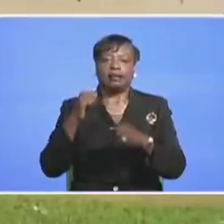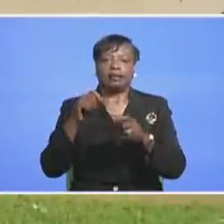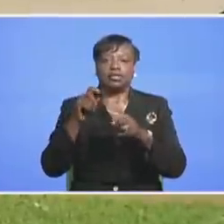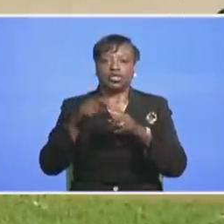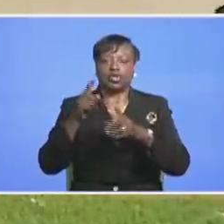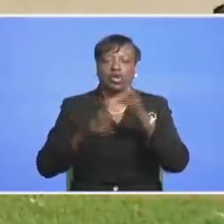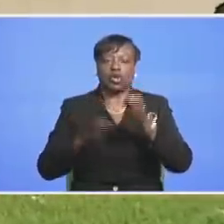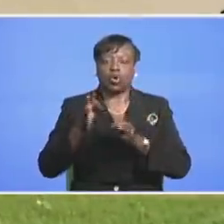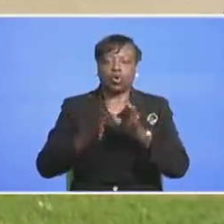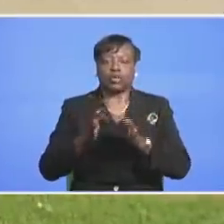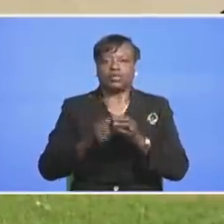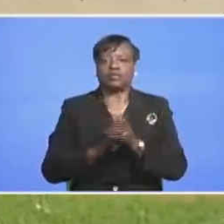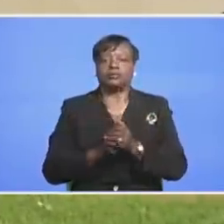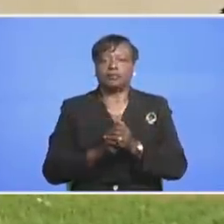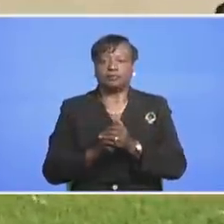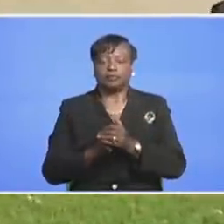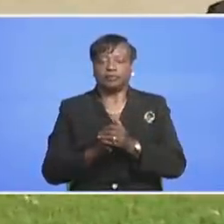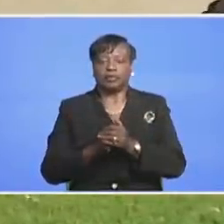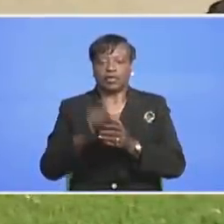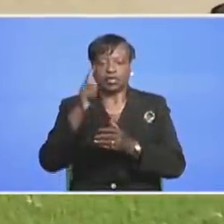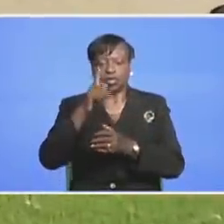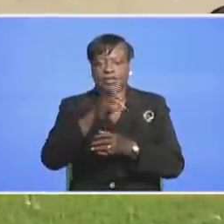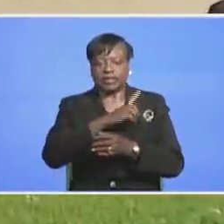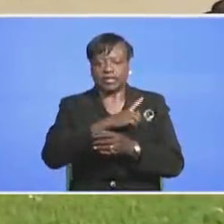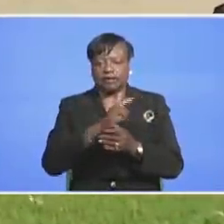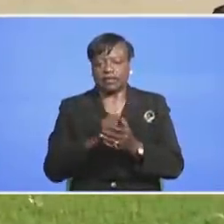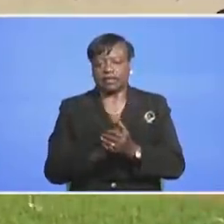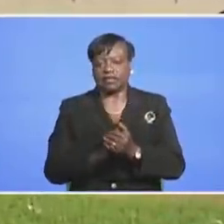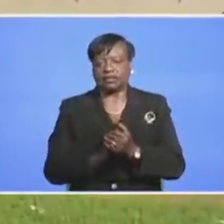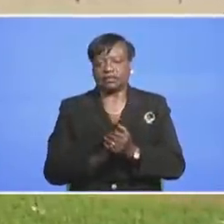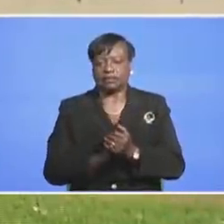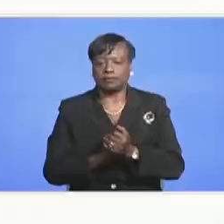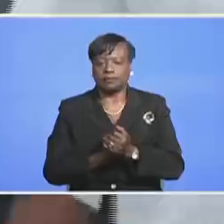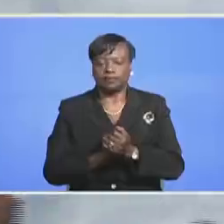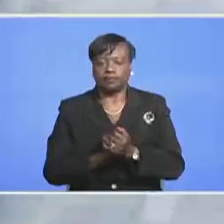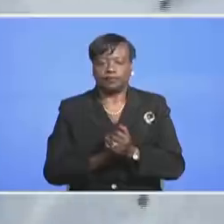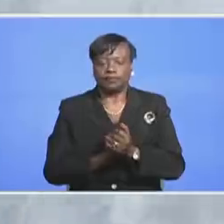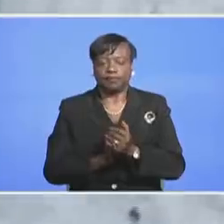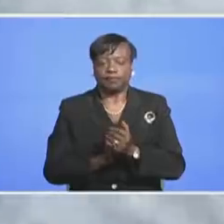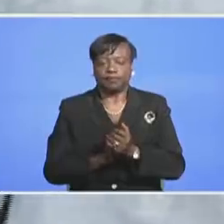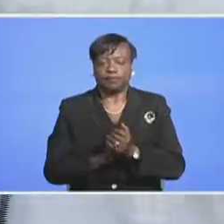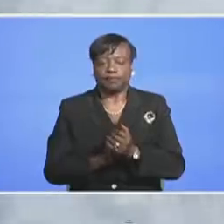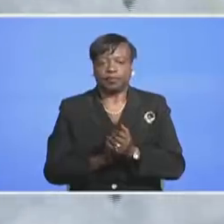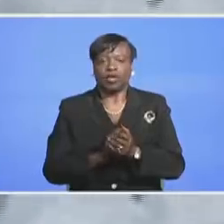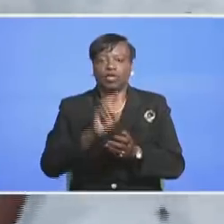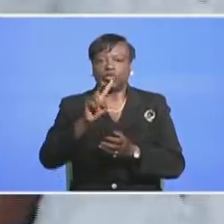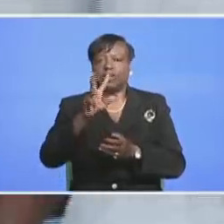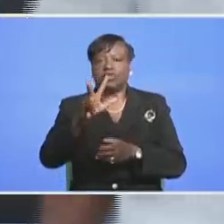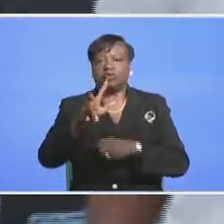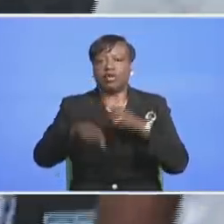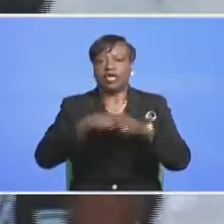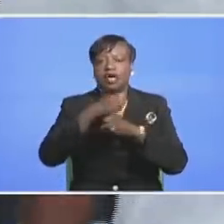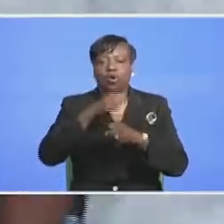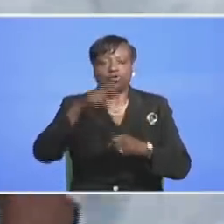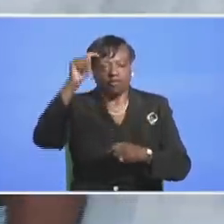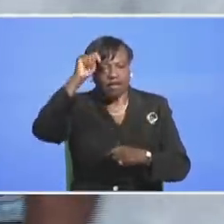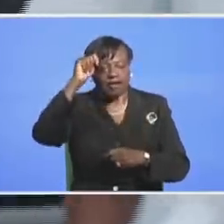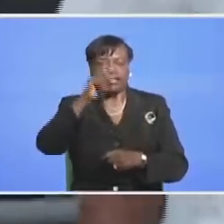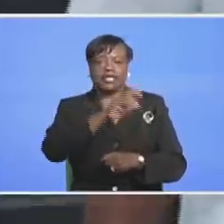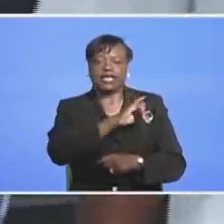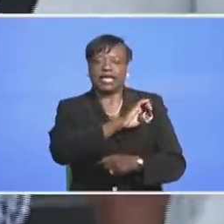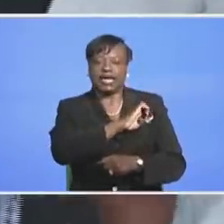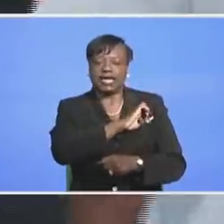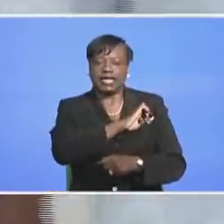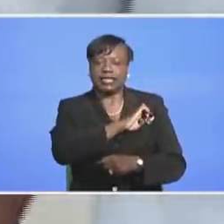indictment. From the courts, LaDawn Davis, ZNS Network News. Well, 23-year-old Tavares Eneas, wearing